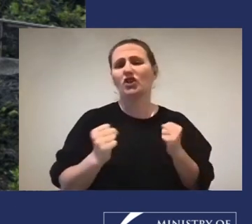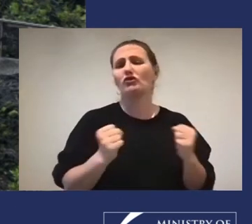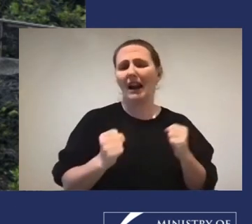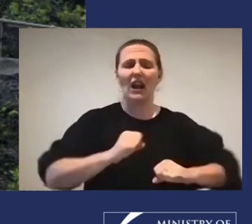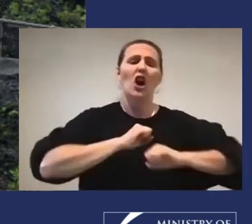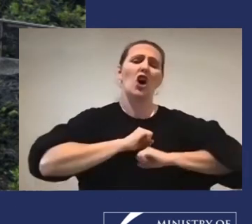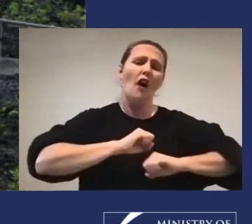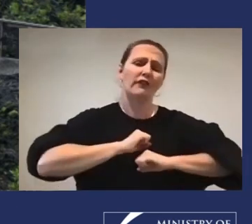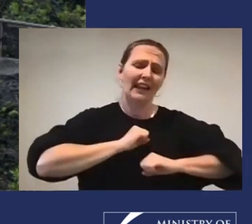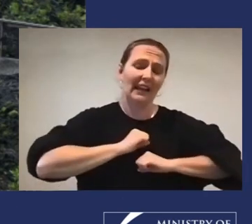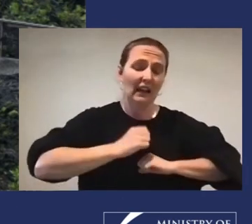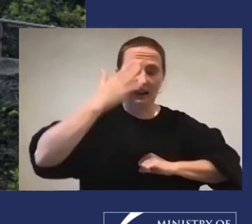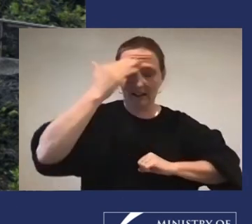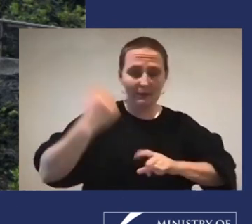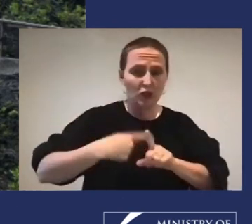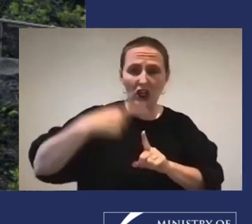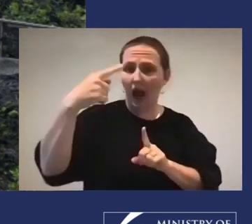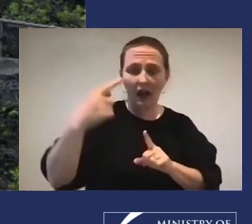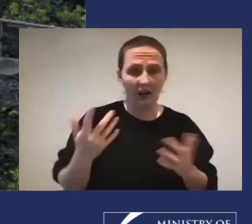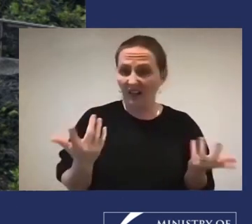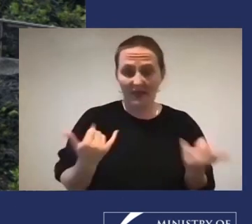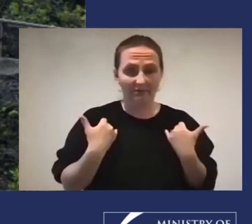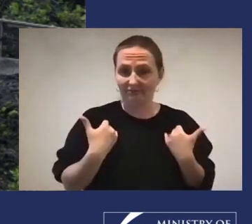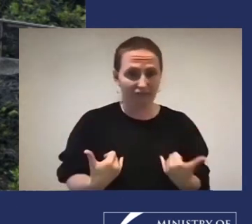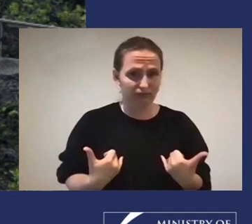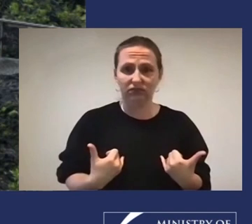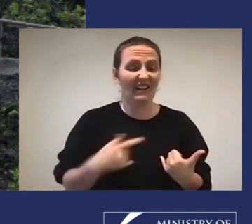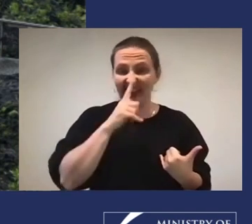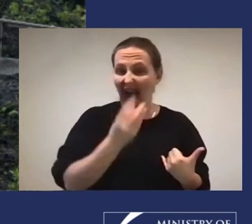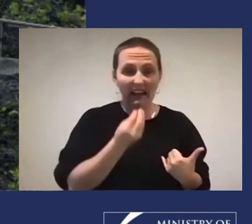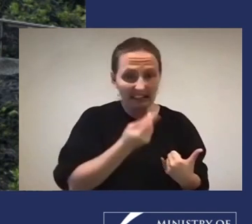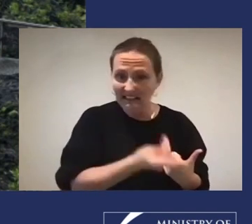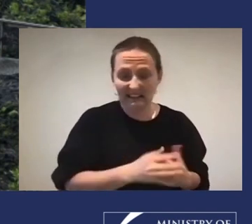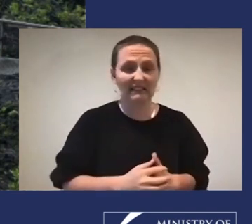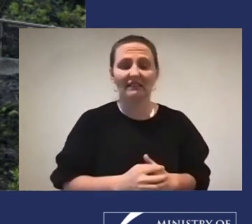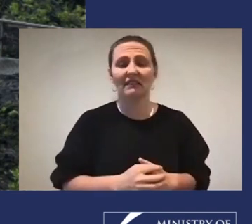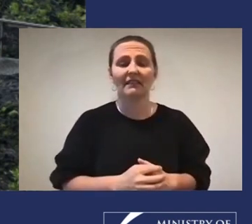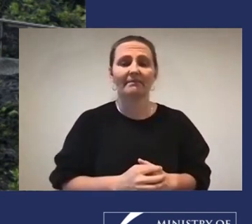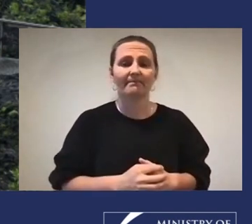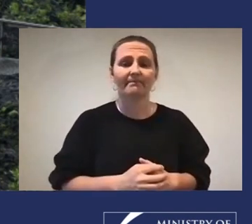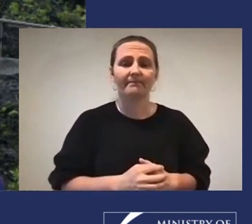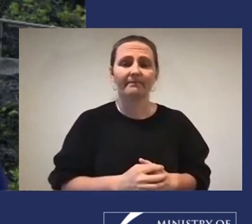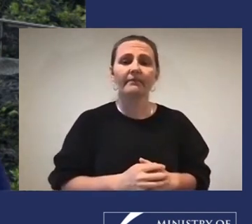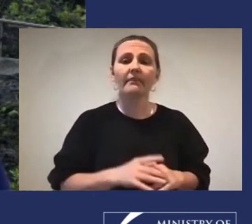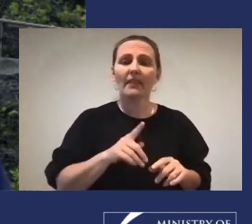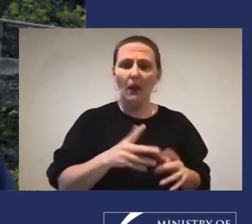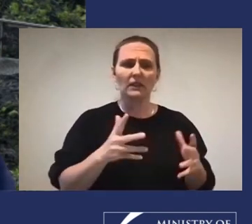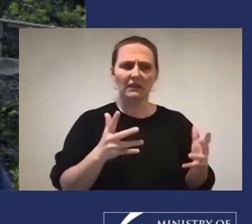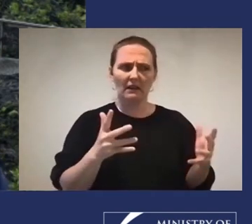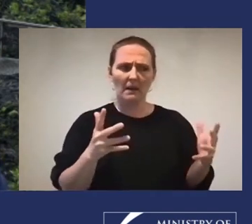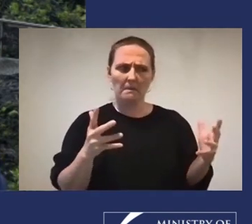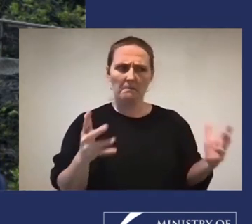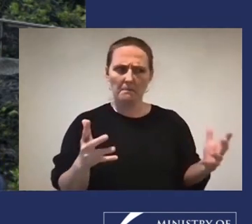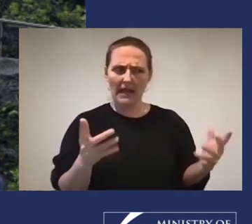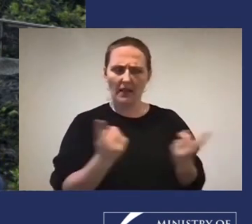high temperatures, and they're just so unwell, they can't even eat. And that was one of the key things we sort of realized